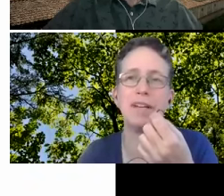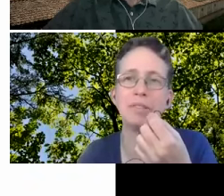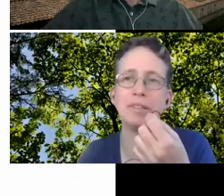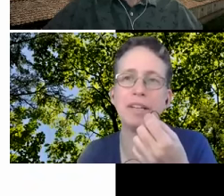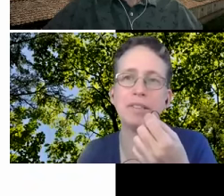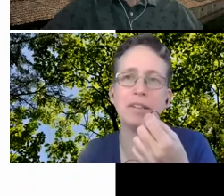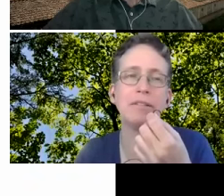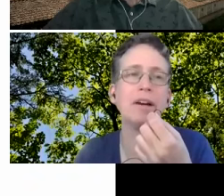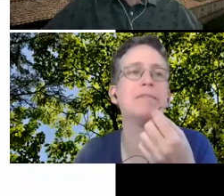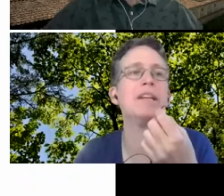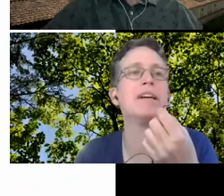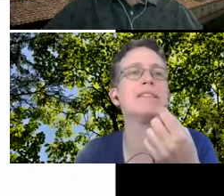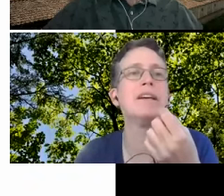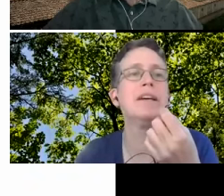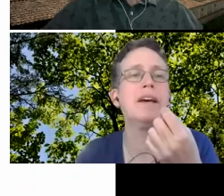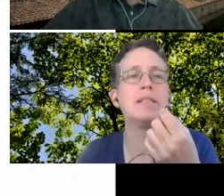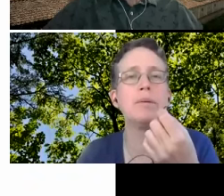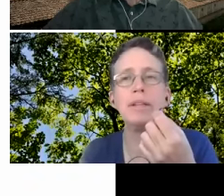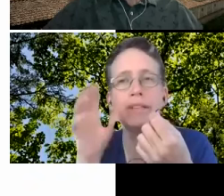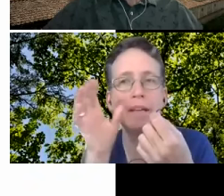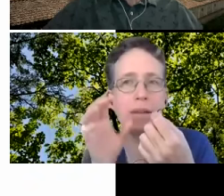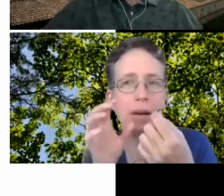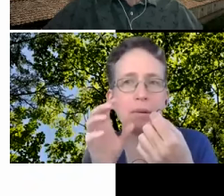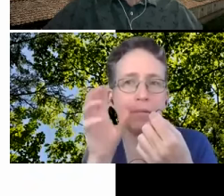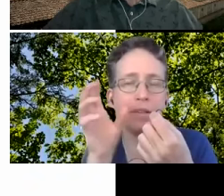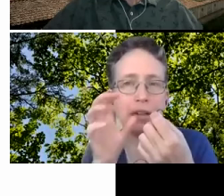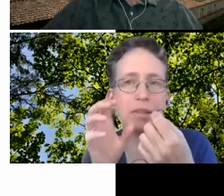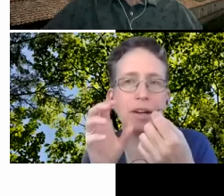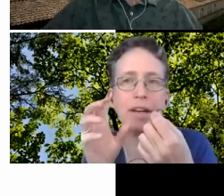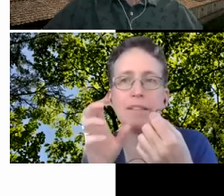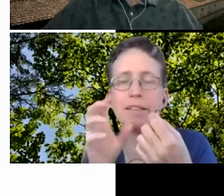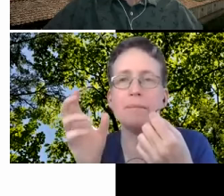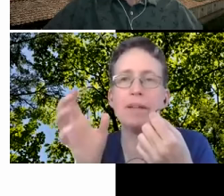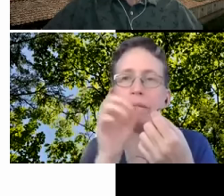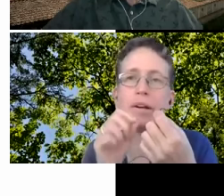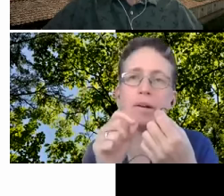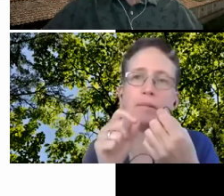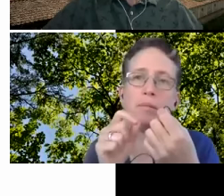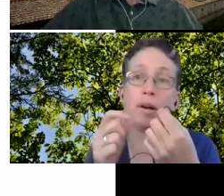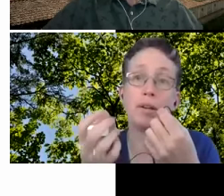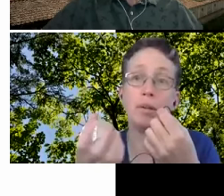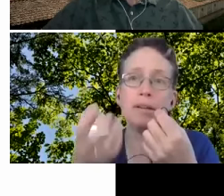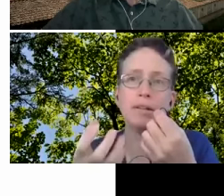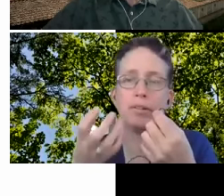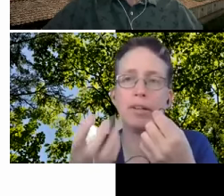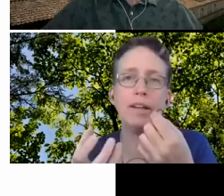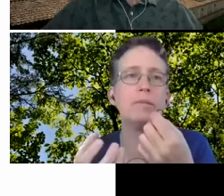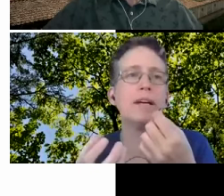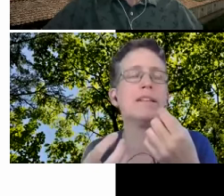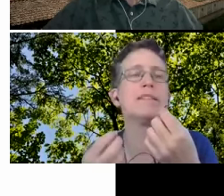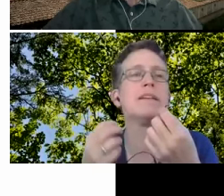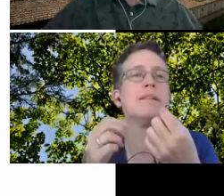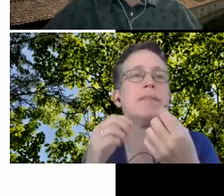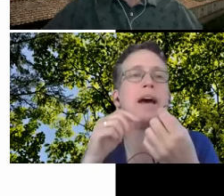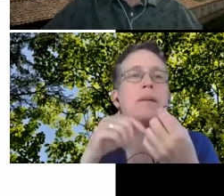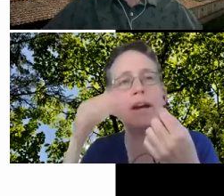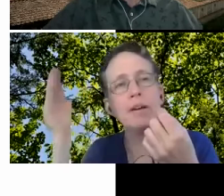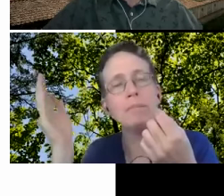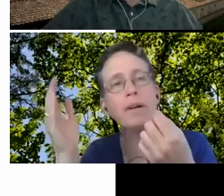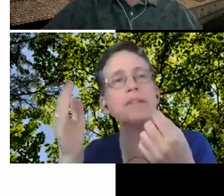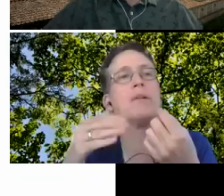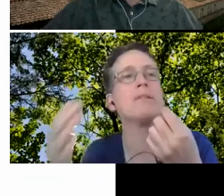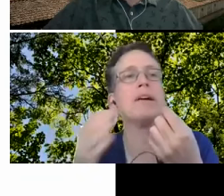sort of natural desert around Phoenix. And so we looked at some that were natural areas and some that were more human created wetlands. And